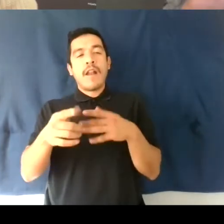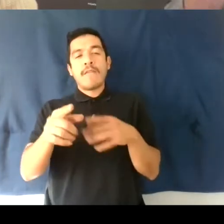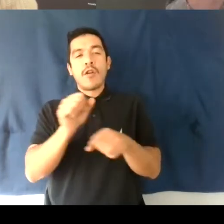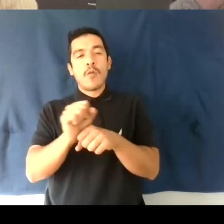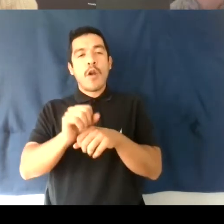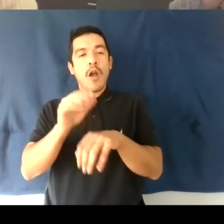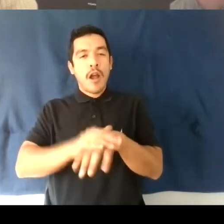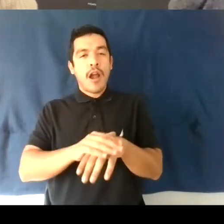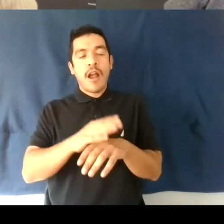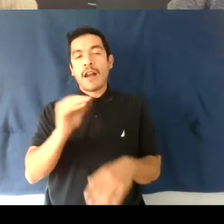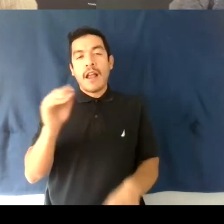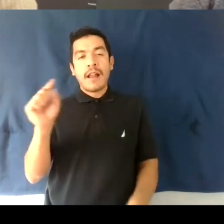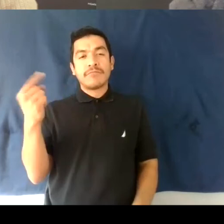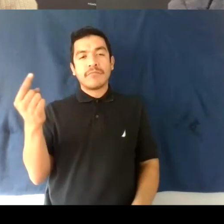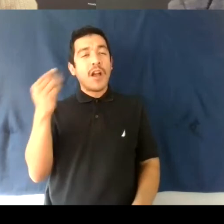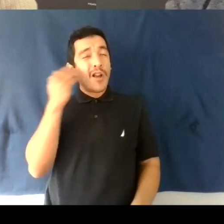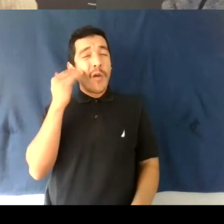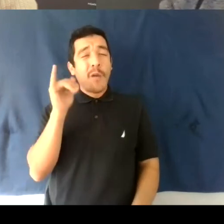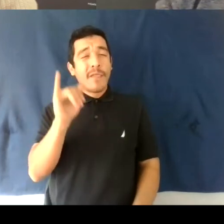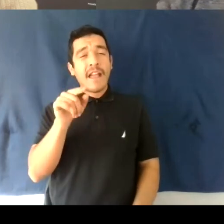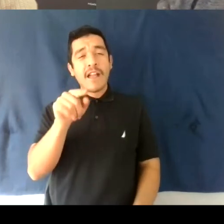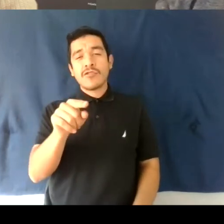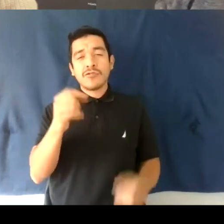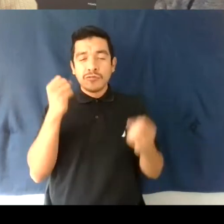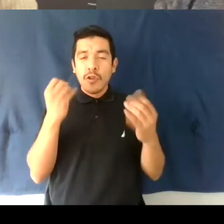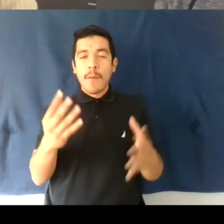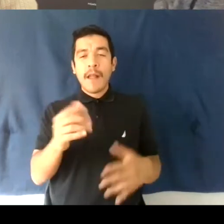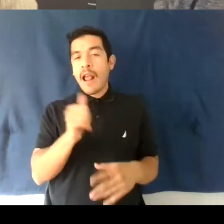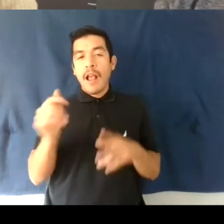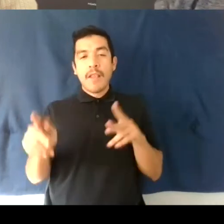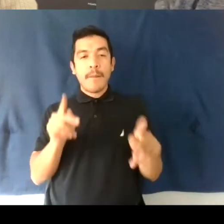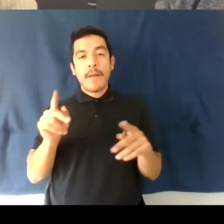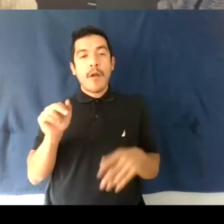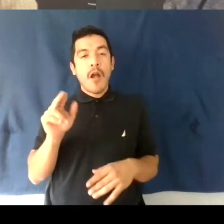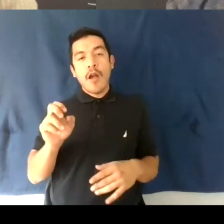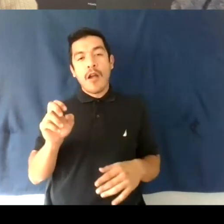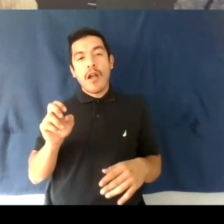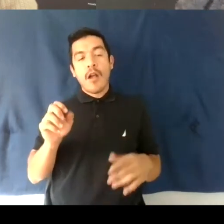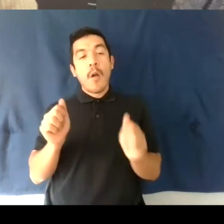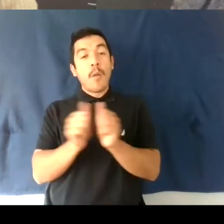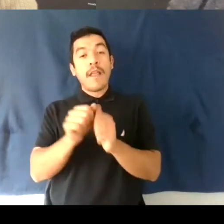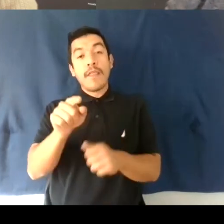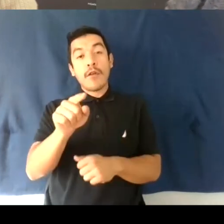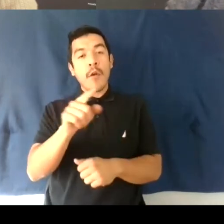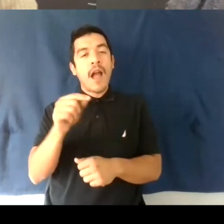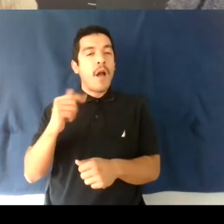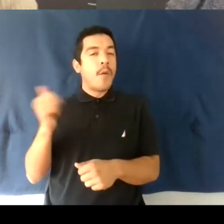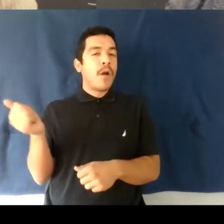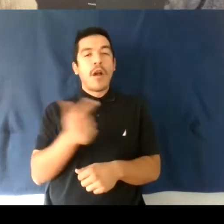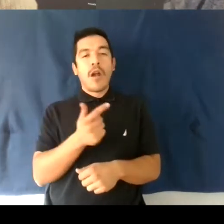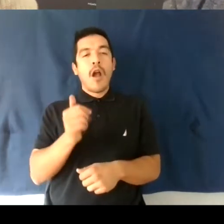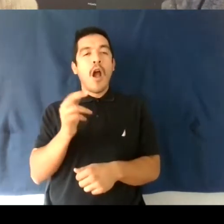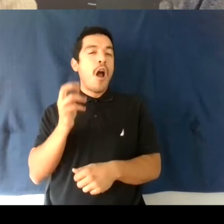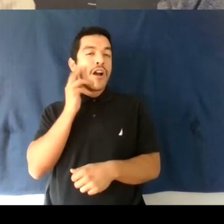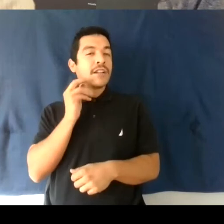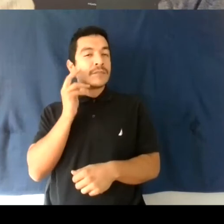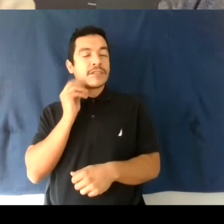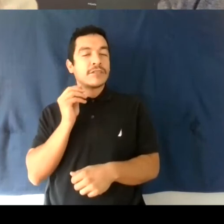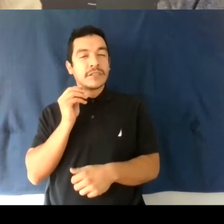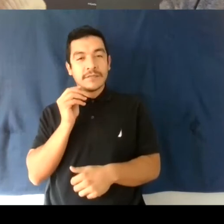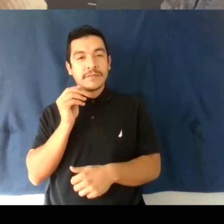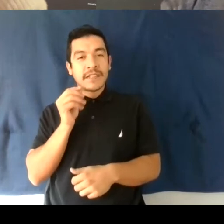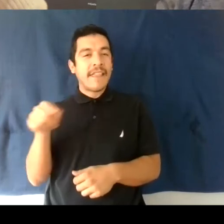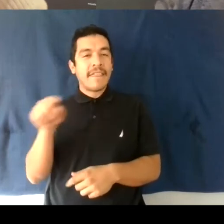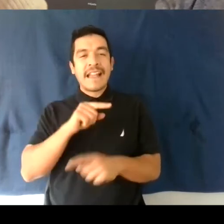just knowing that so many other people are with you and we all are experiencing